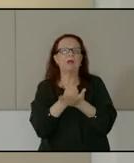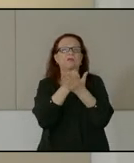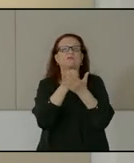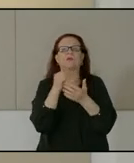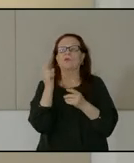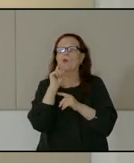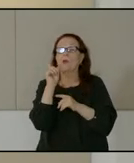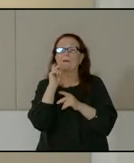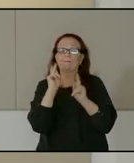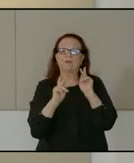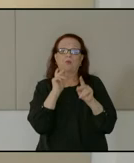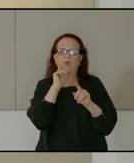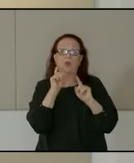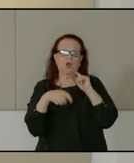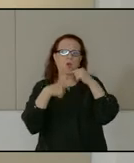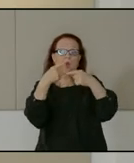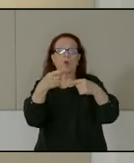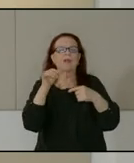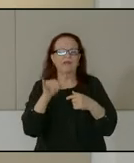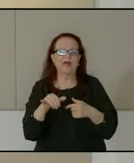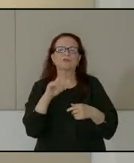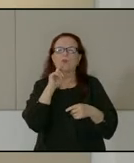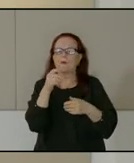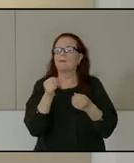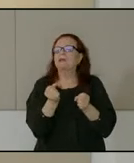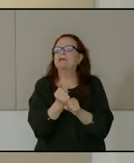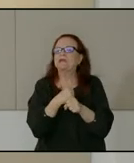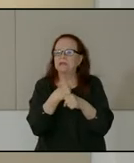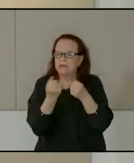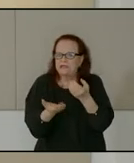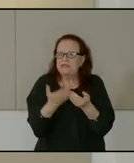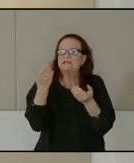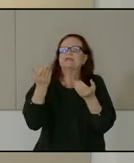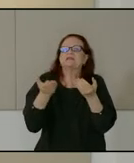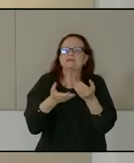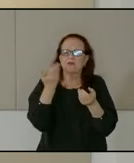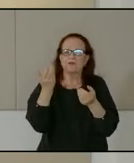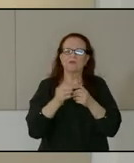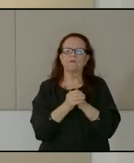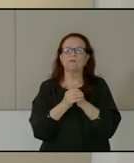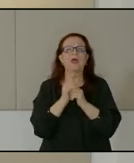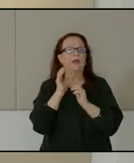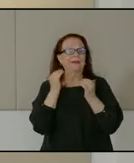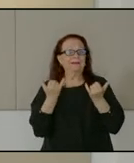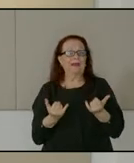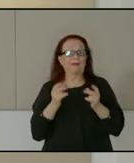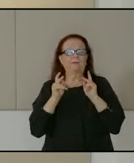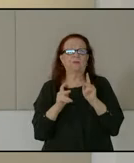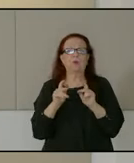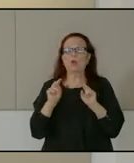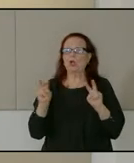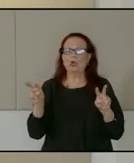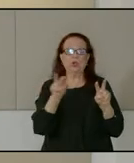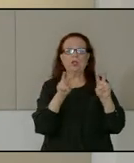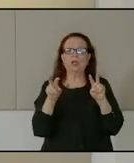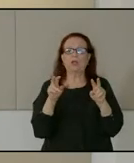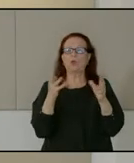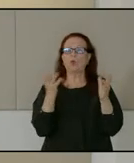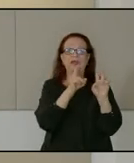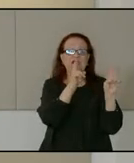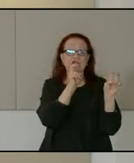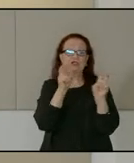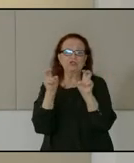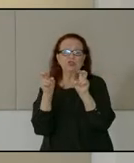job a heck of a lot easier. So I want to recognize that, you know, as folks are looking at, you know, what issues immigrants